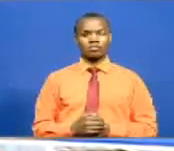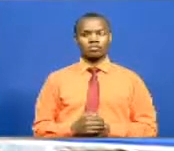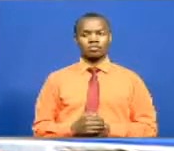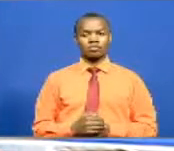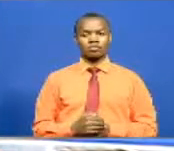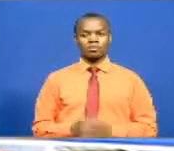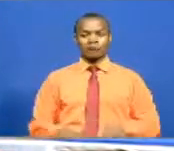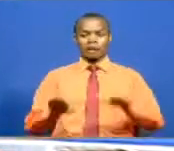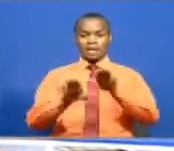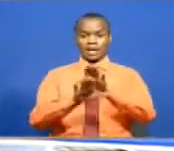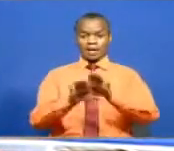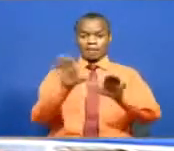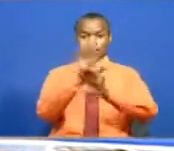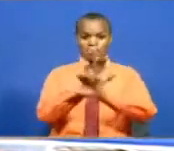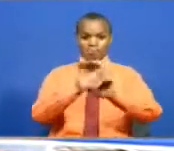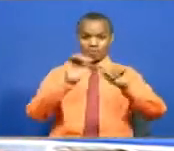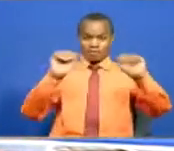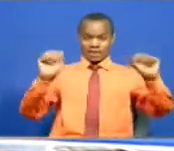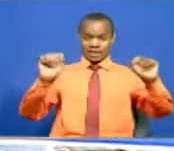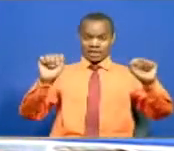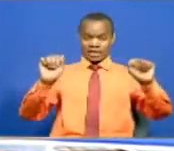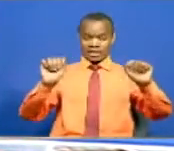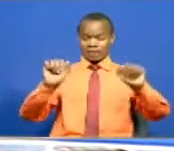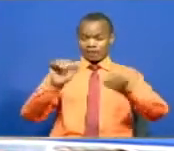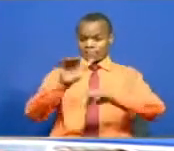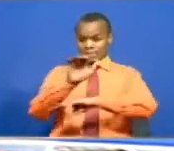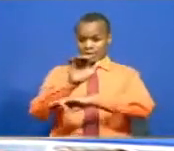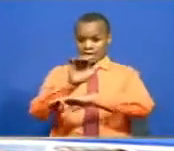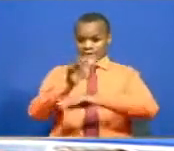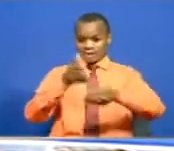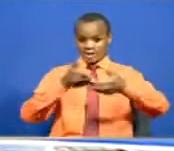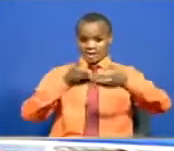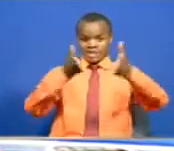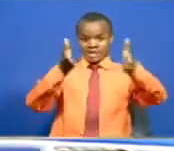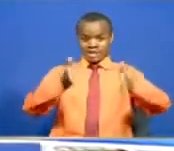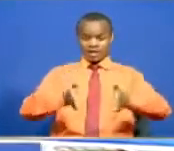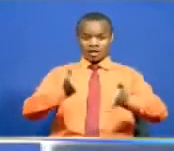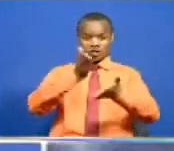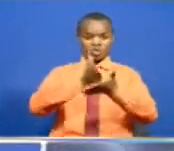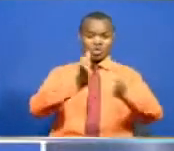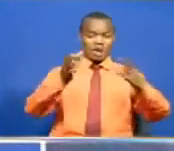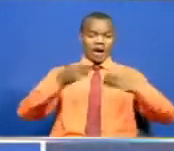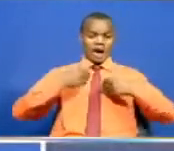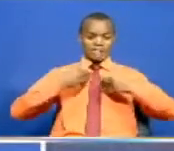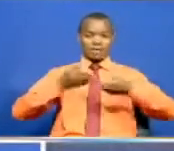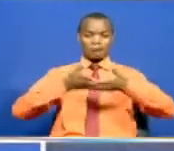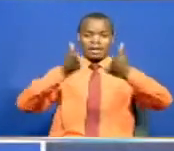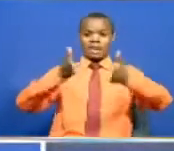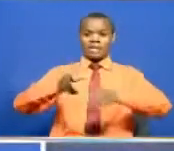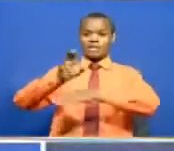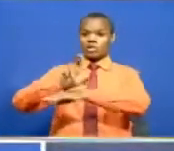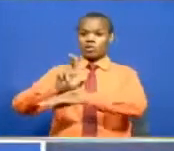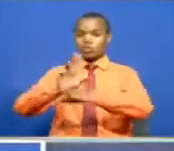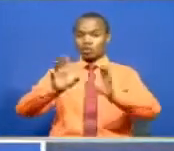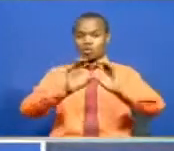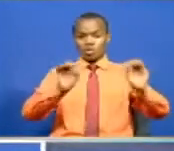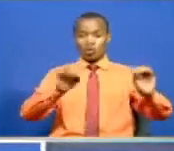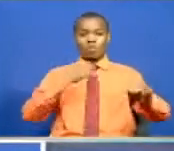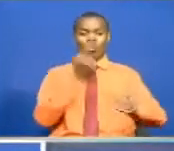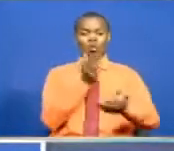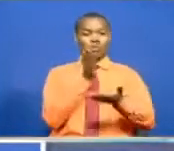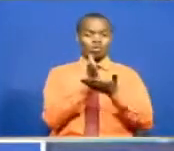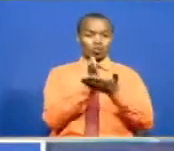And Deputy President William Ruto is cautioning Kenyans against falling prey to politicians bent on causing divisions